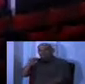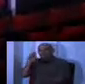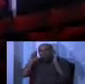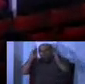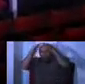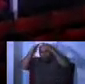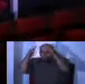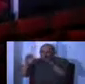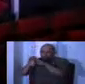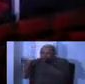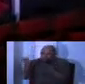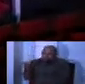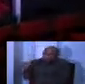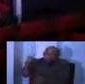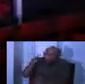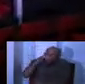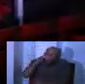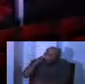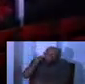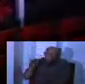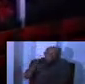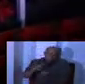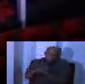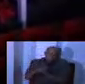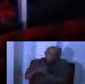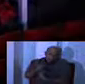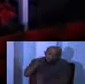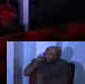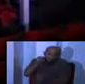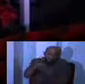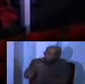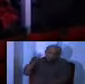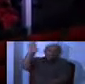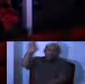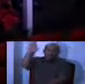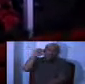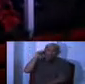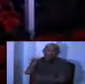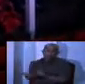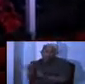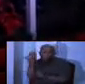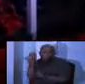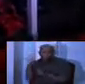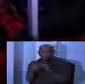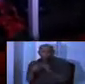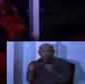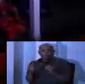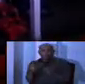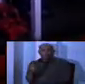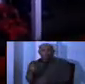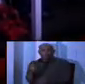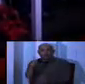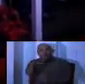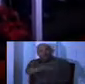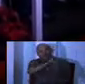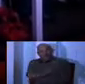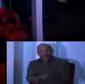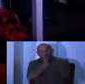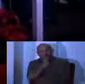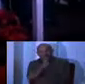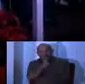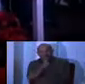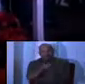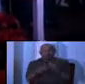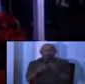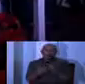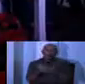and perhaps he might have a rethink before tomorrow morning. Although it's probably a little too late in Rome right